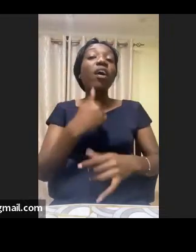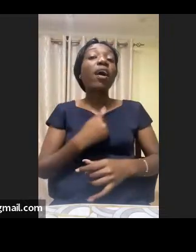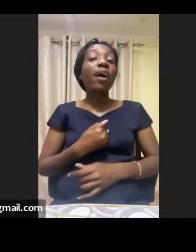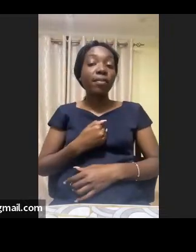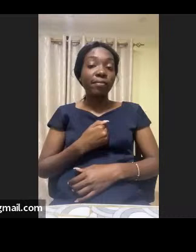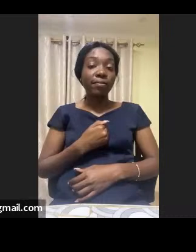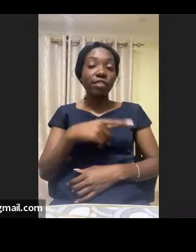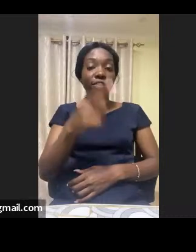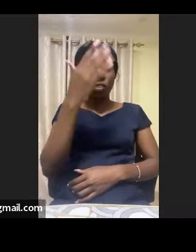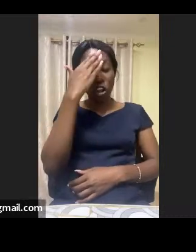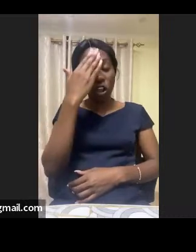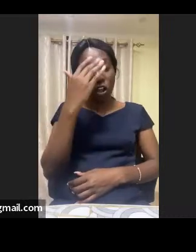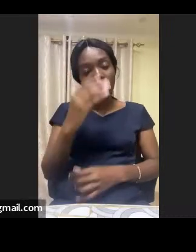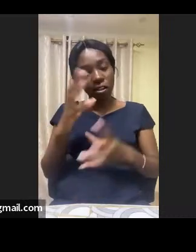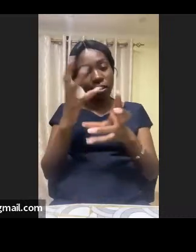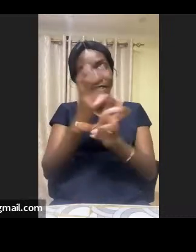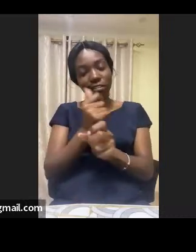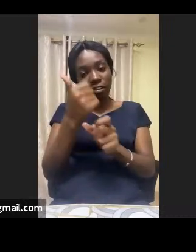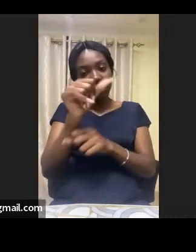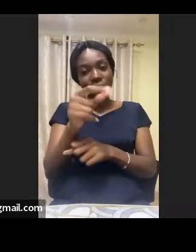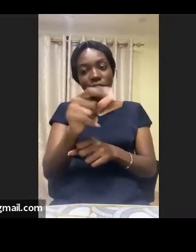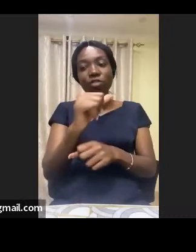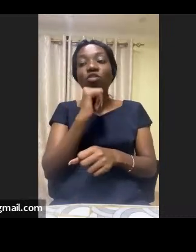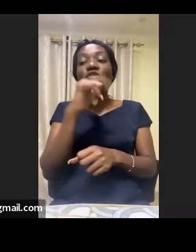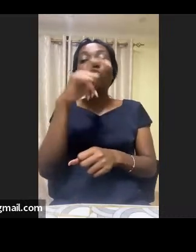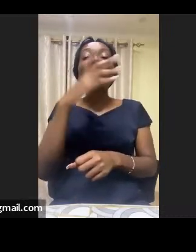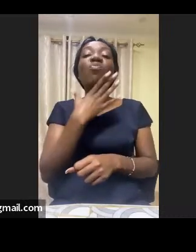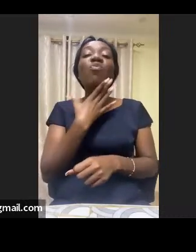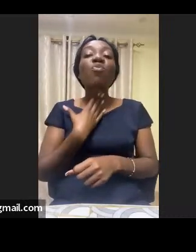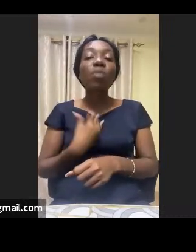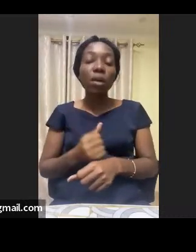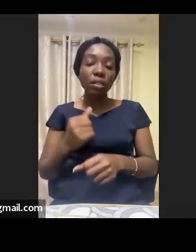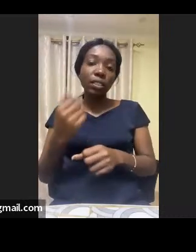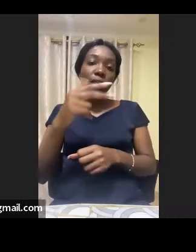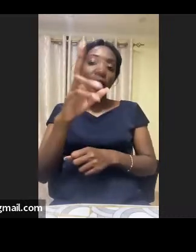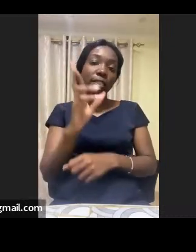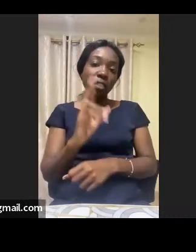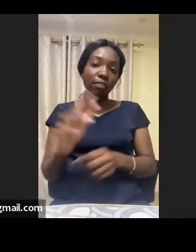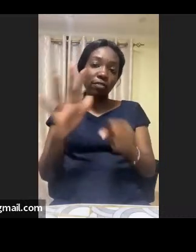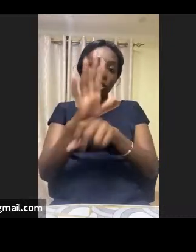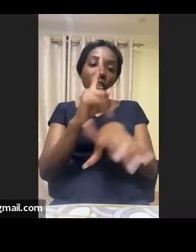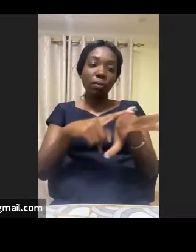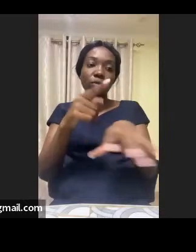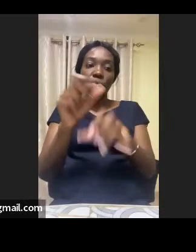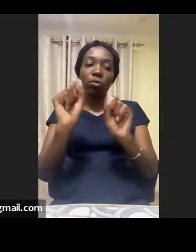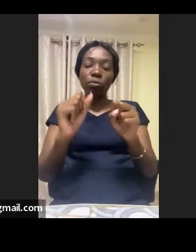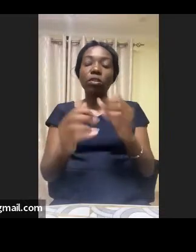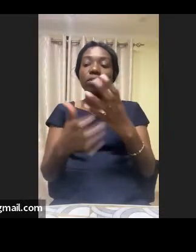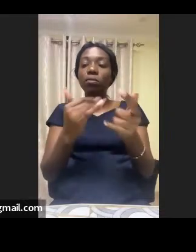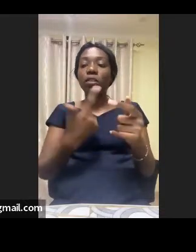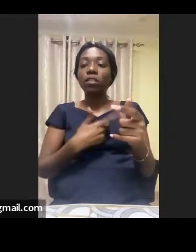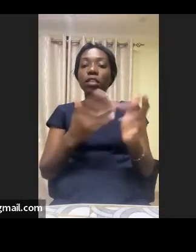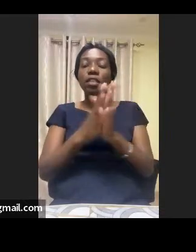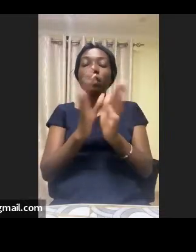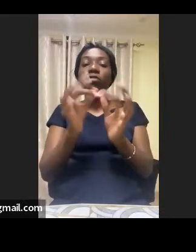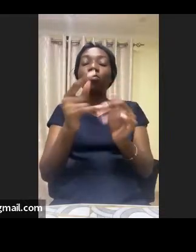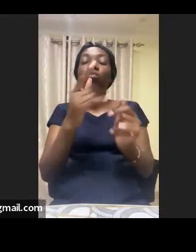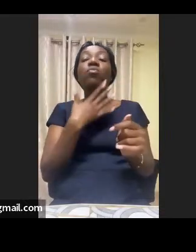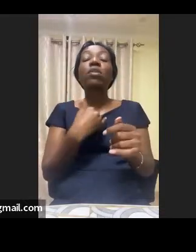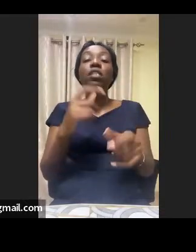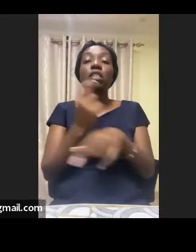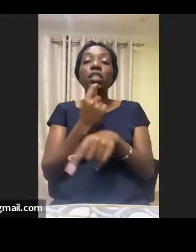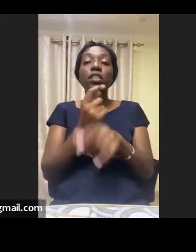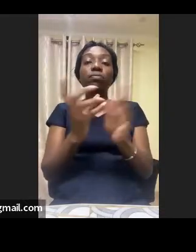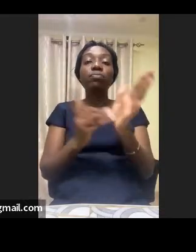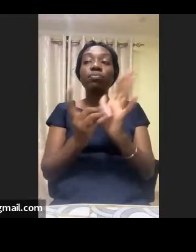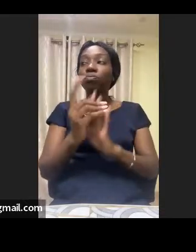of an organization that does not need a full-time HR, then you can refer us to them. If you're looking for training and development programs, you can